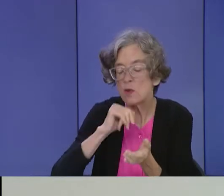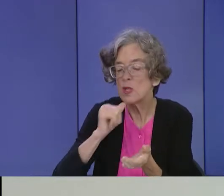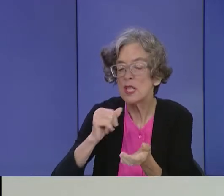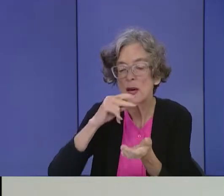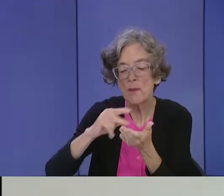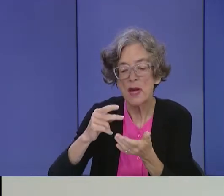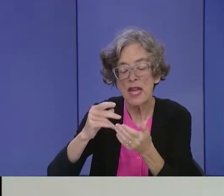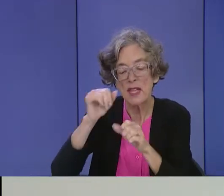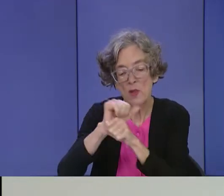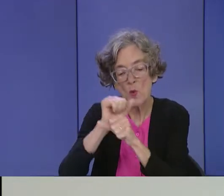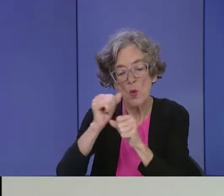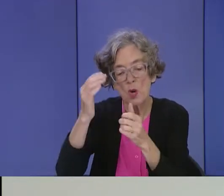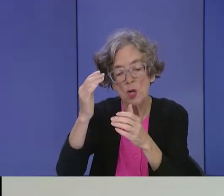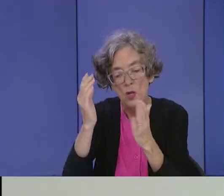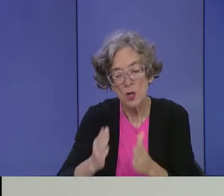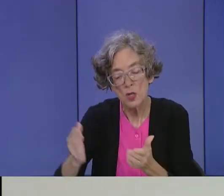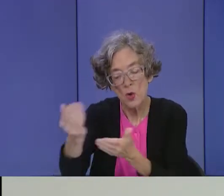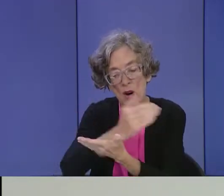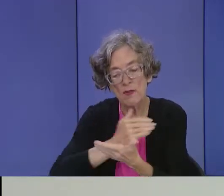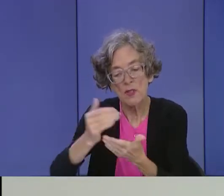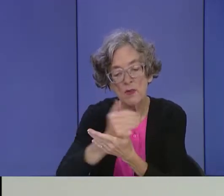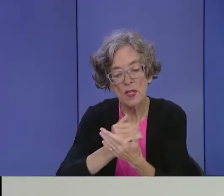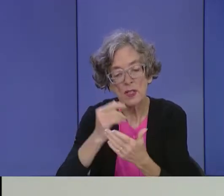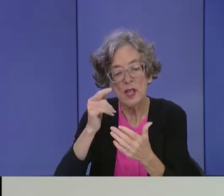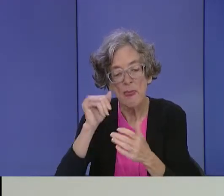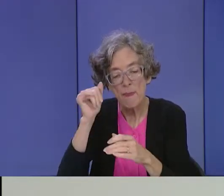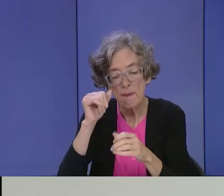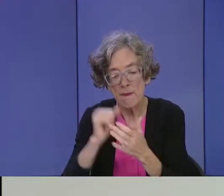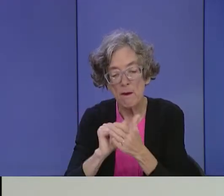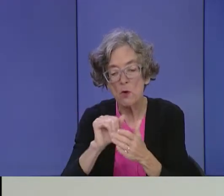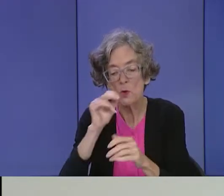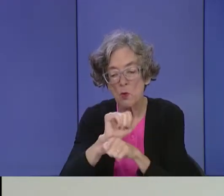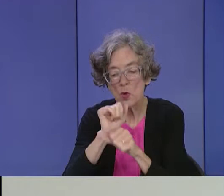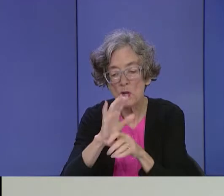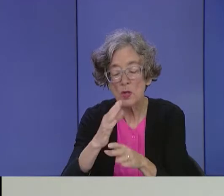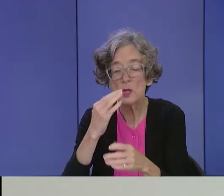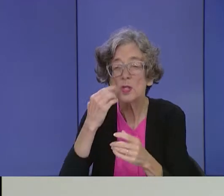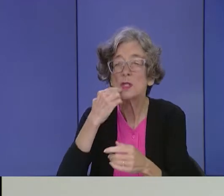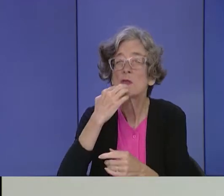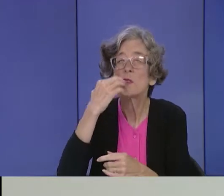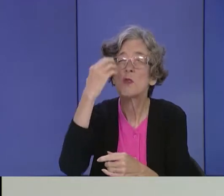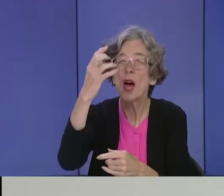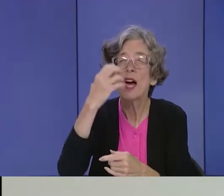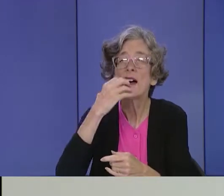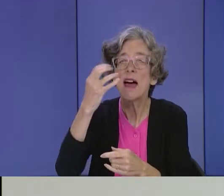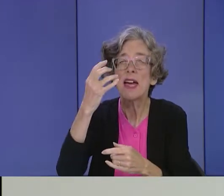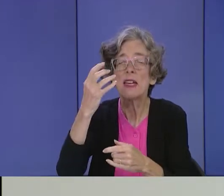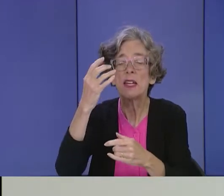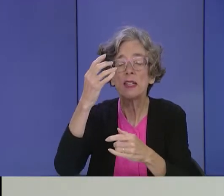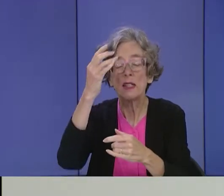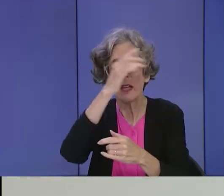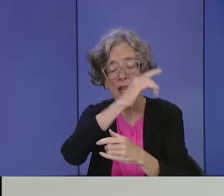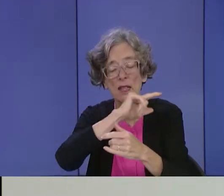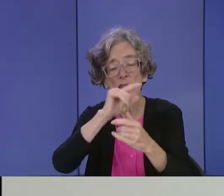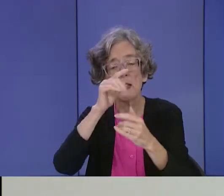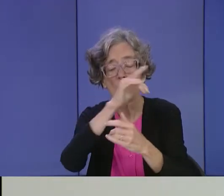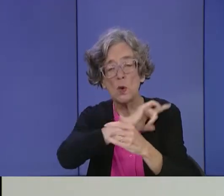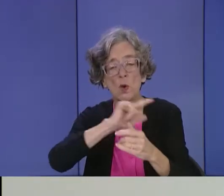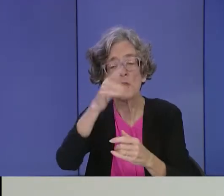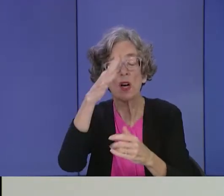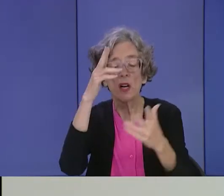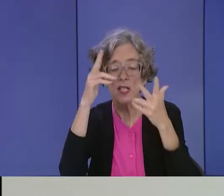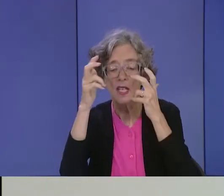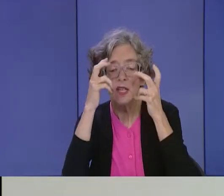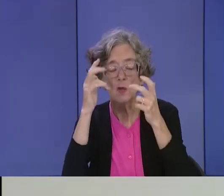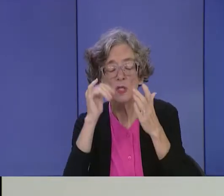who harvested your fields are crying aloud, and the cries of the harvesters have reached the ears of the